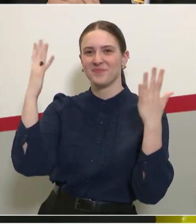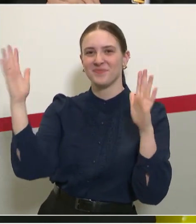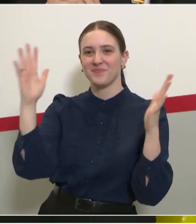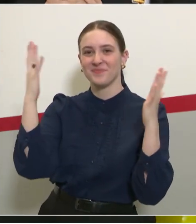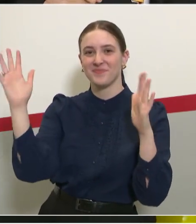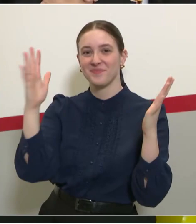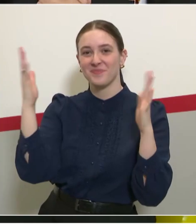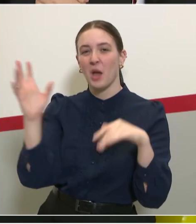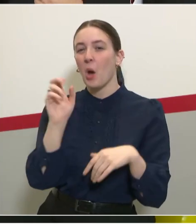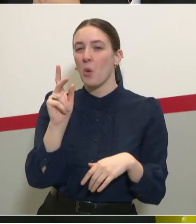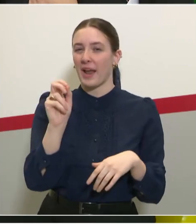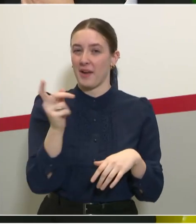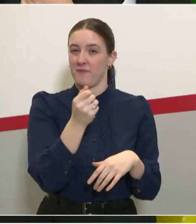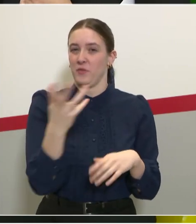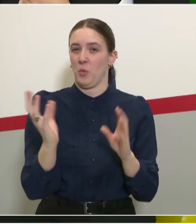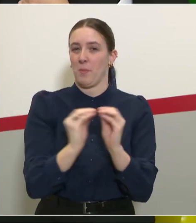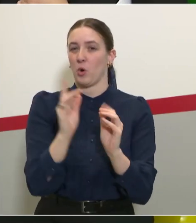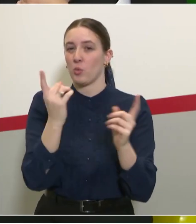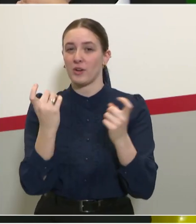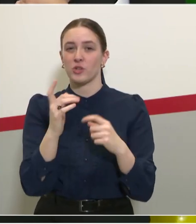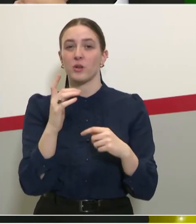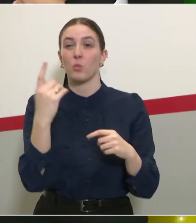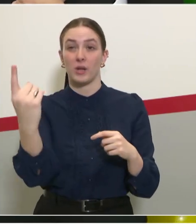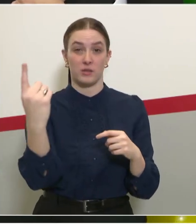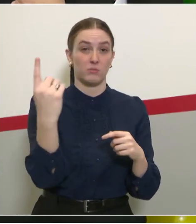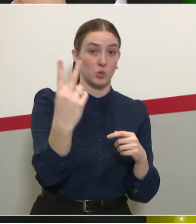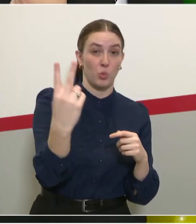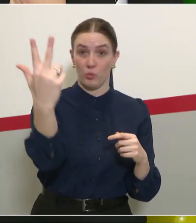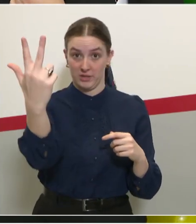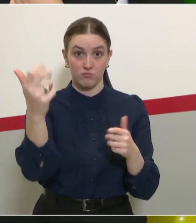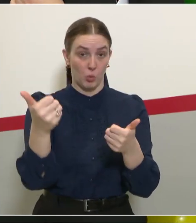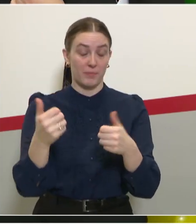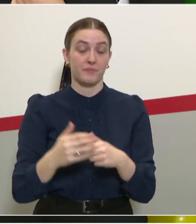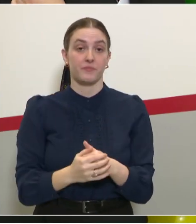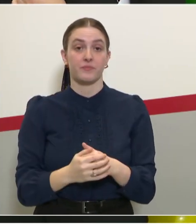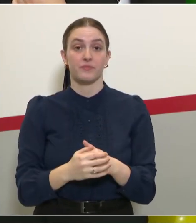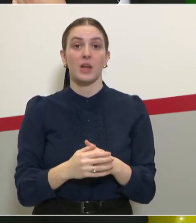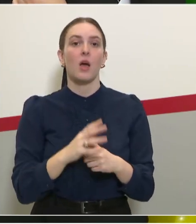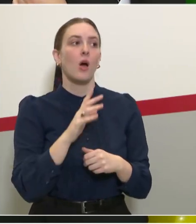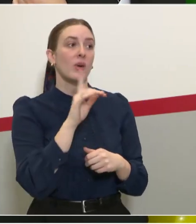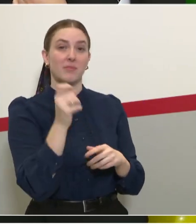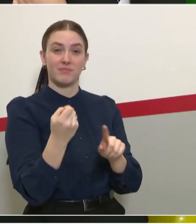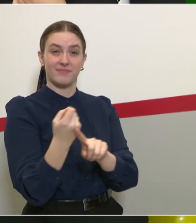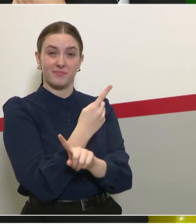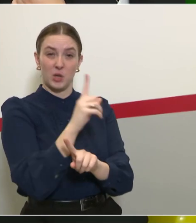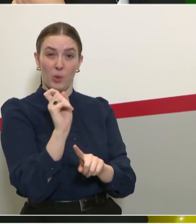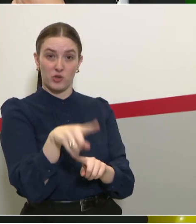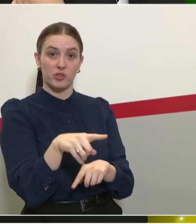Okay, I'll take a few more. 1, 2, 3. Yep. Sure.